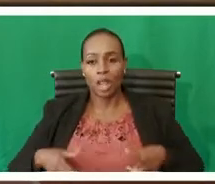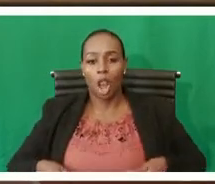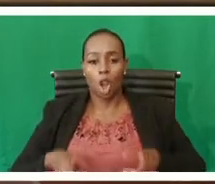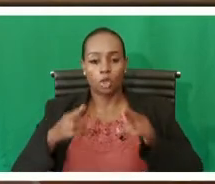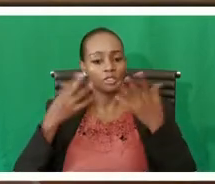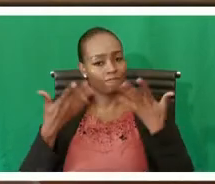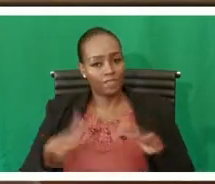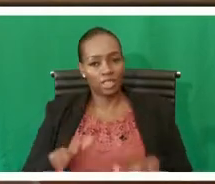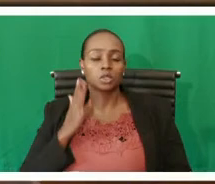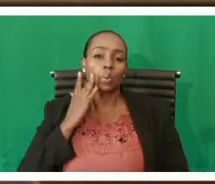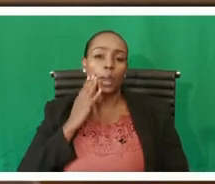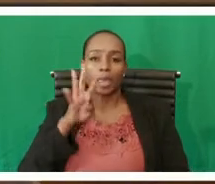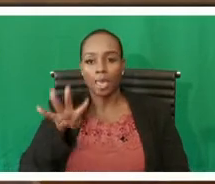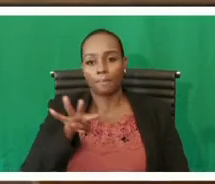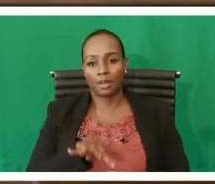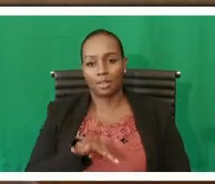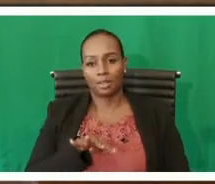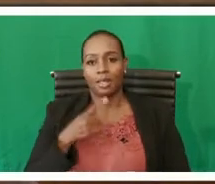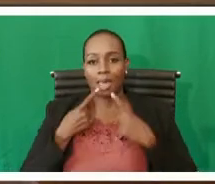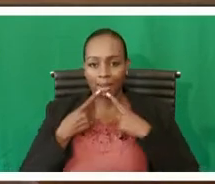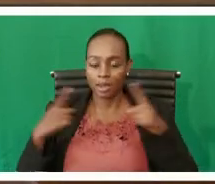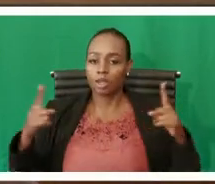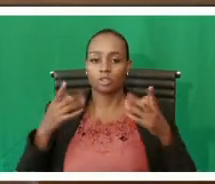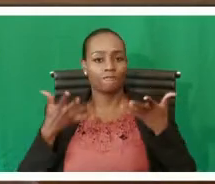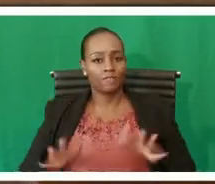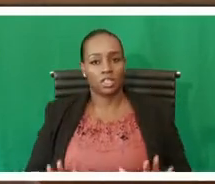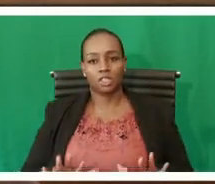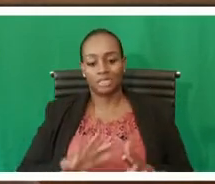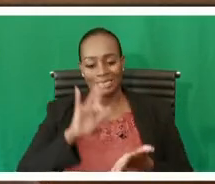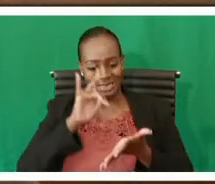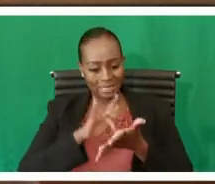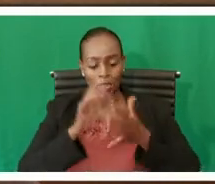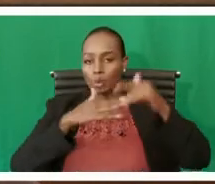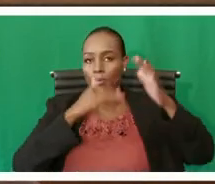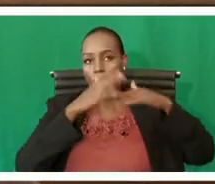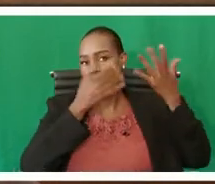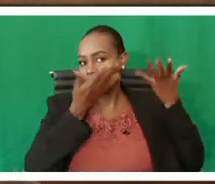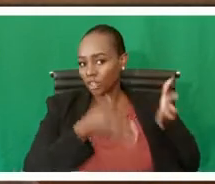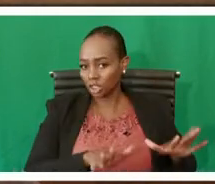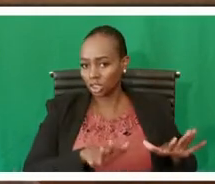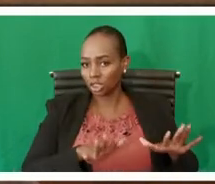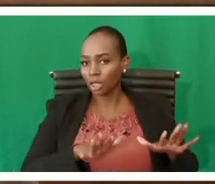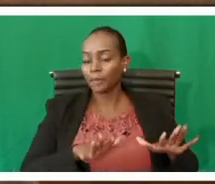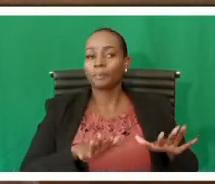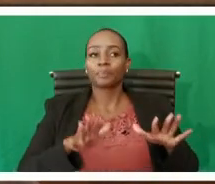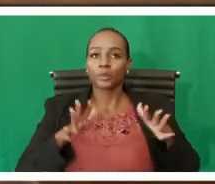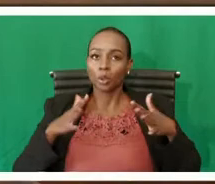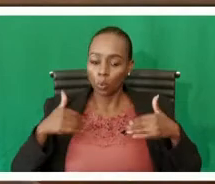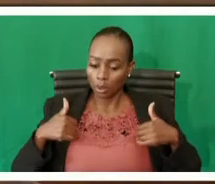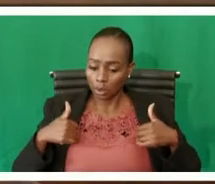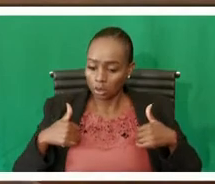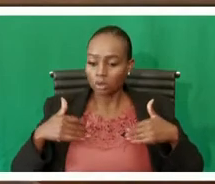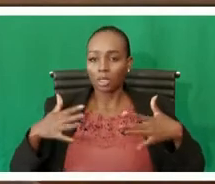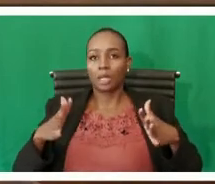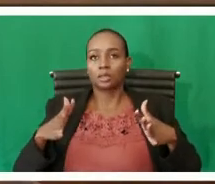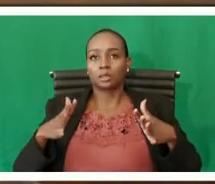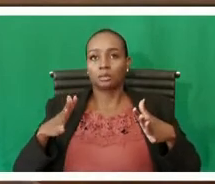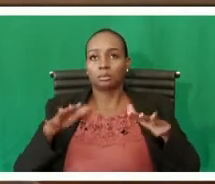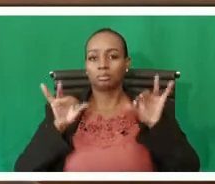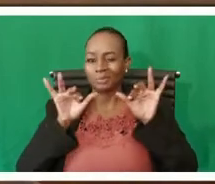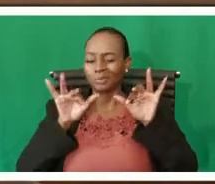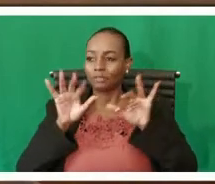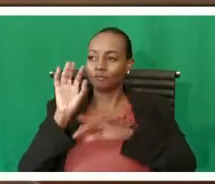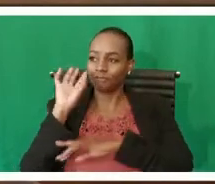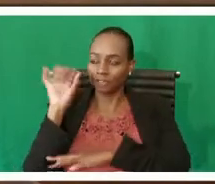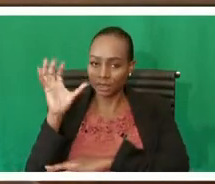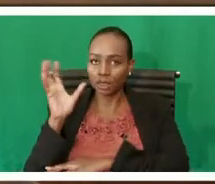buile ka yona, hore center ya rona e fedile jwale, re qala ho bana le center re le batho ba Freestata, bana bohle